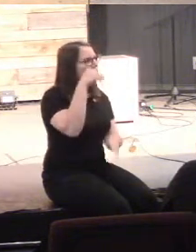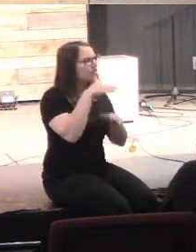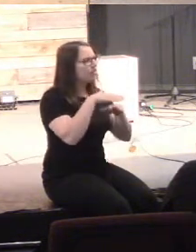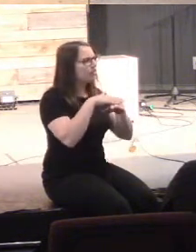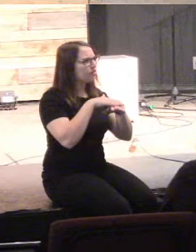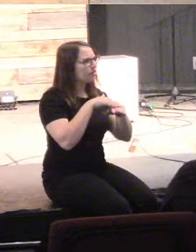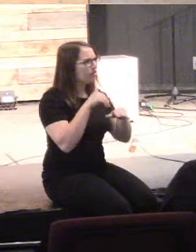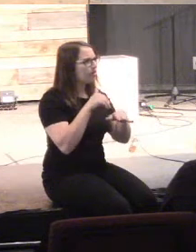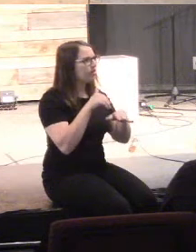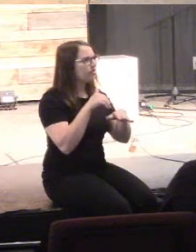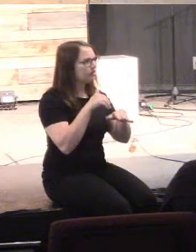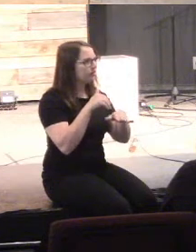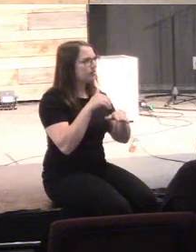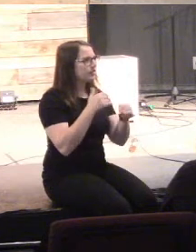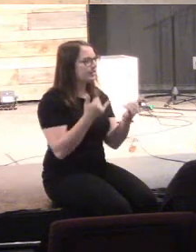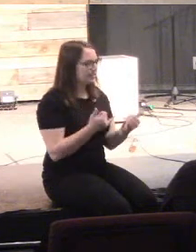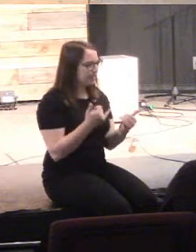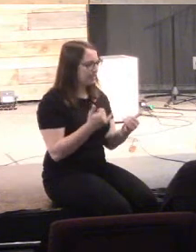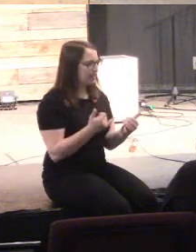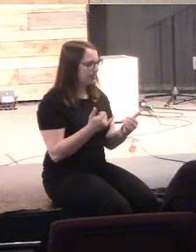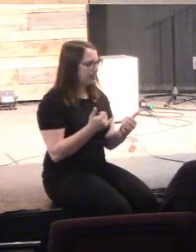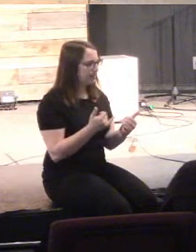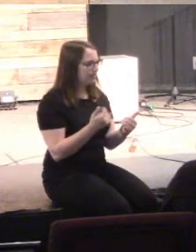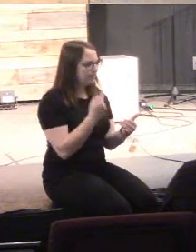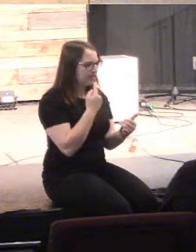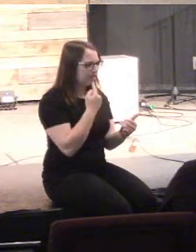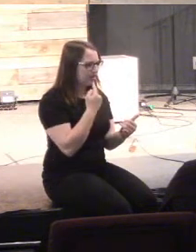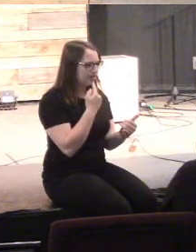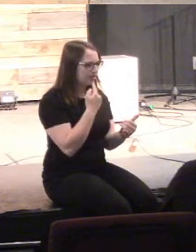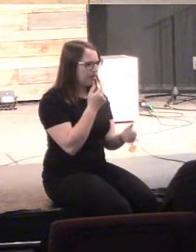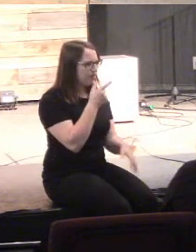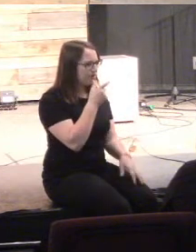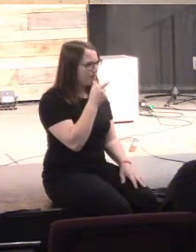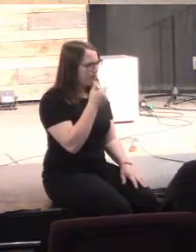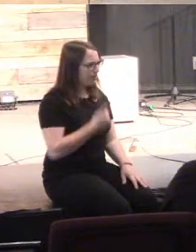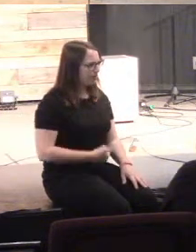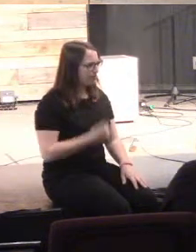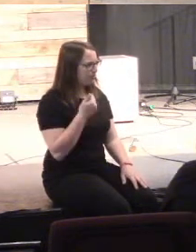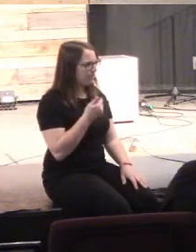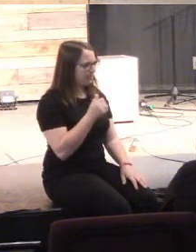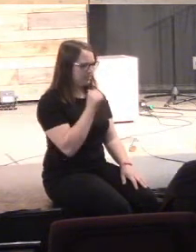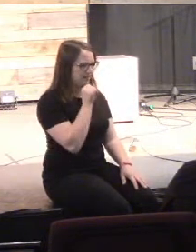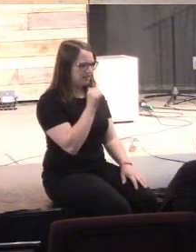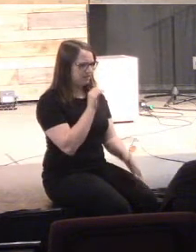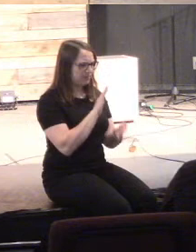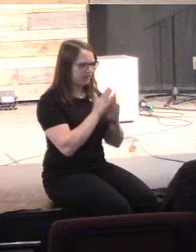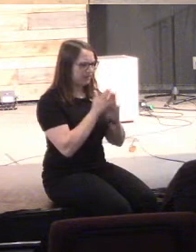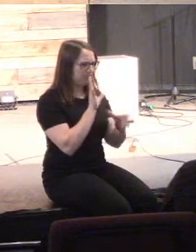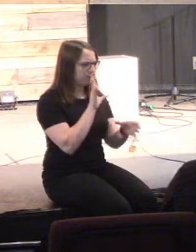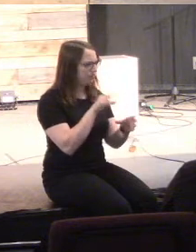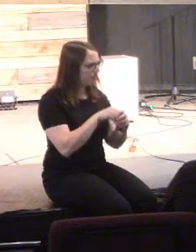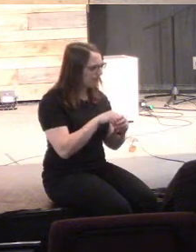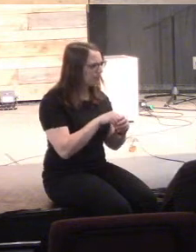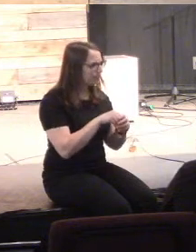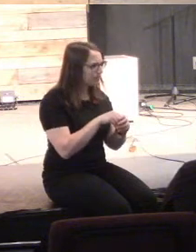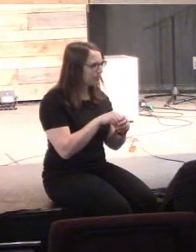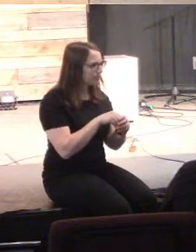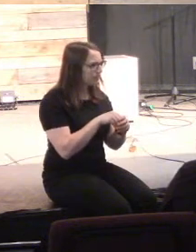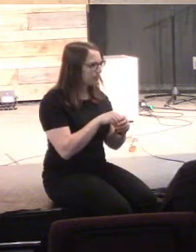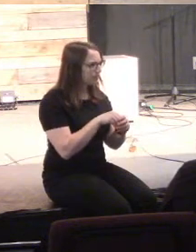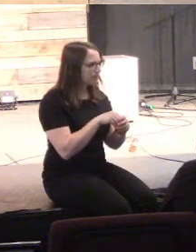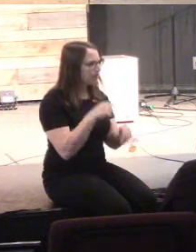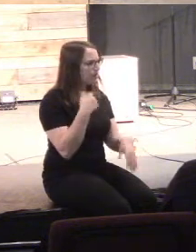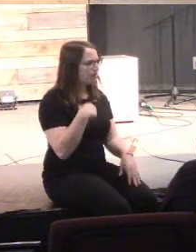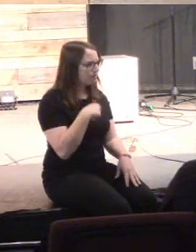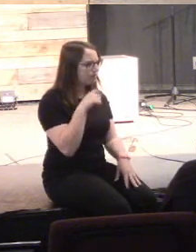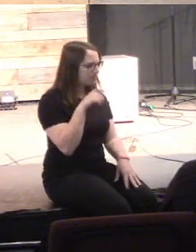the call is to say, who are we not to go get involved? To not go out and